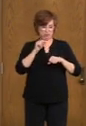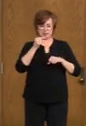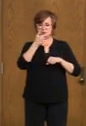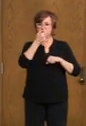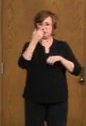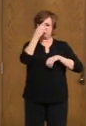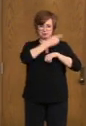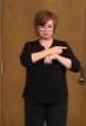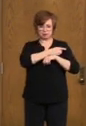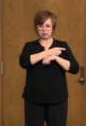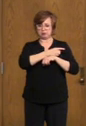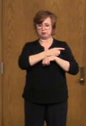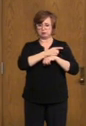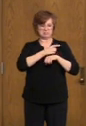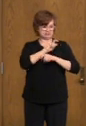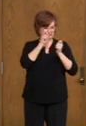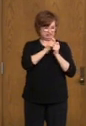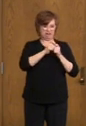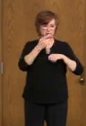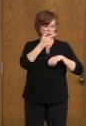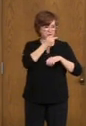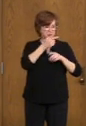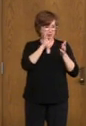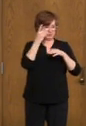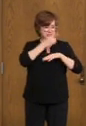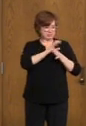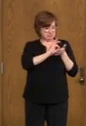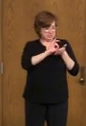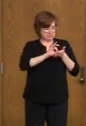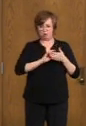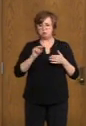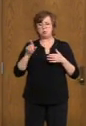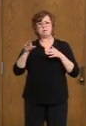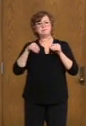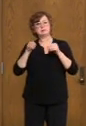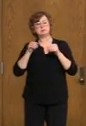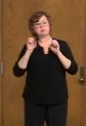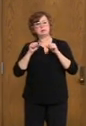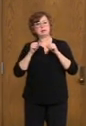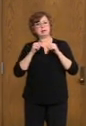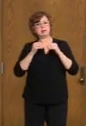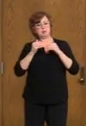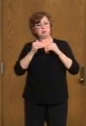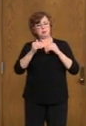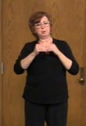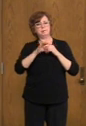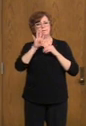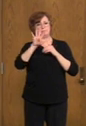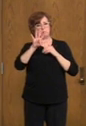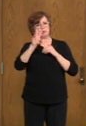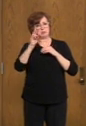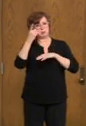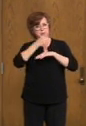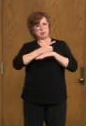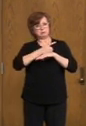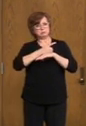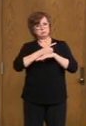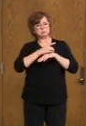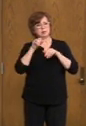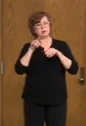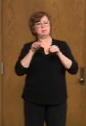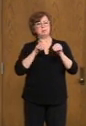Health Officers has reaffirmed that by a statement as well. So most provinces are able to give the second dose of either Pfizer